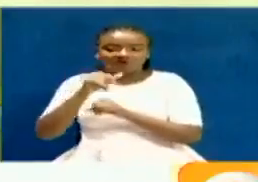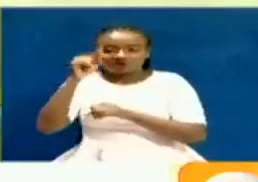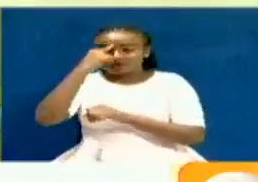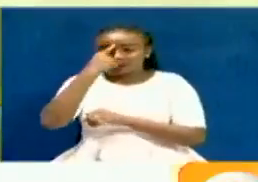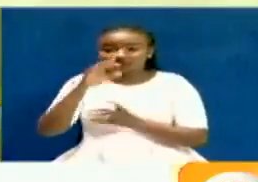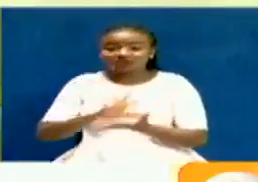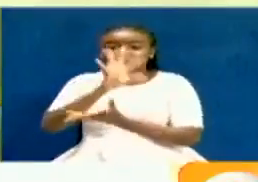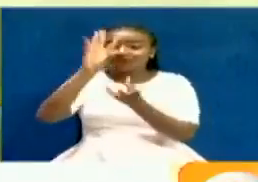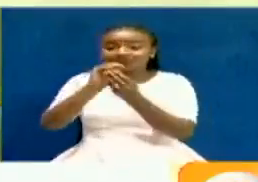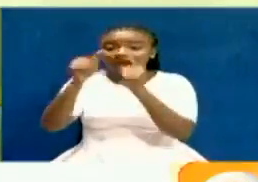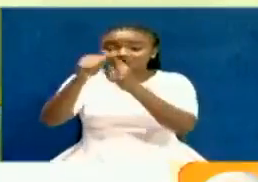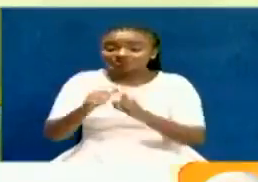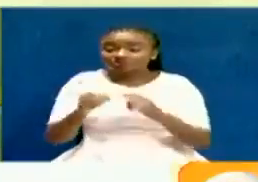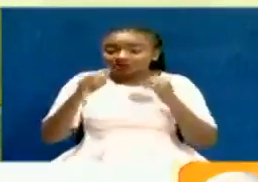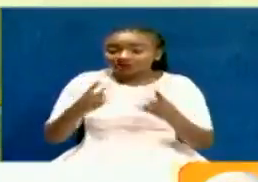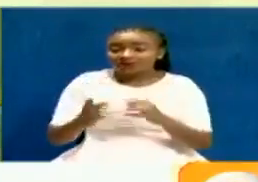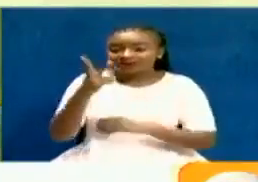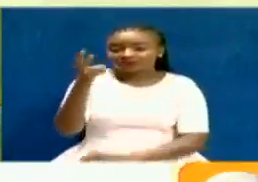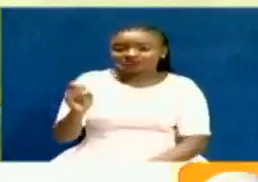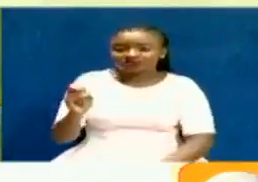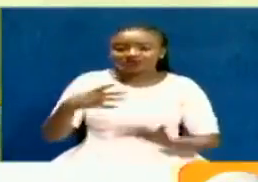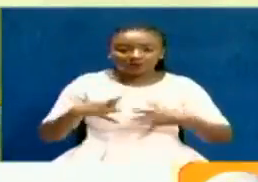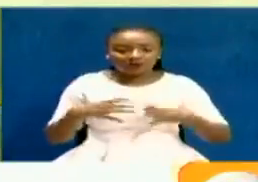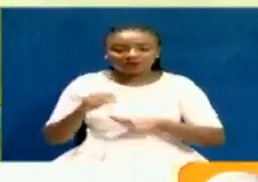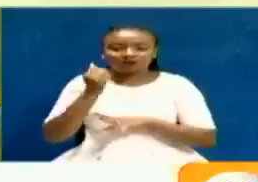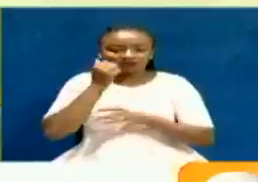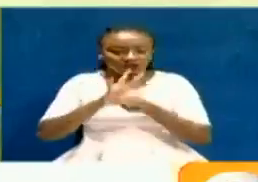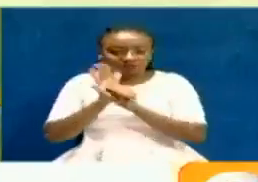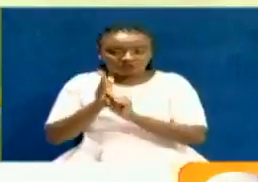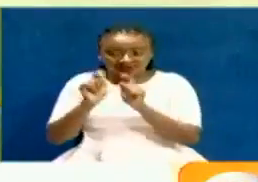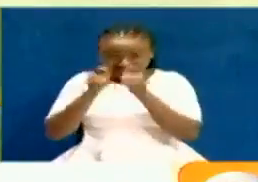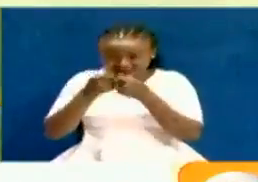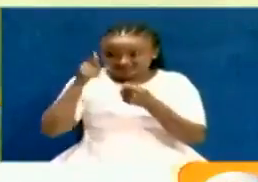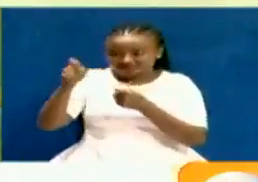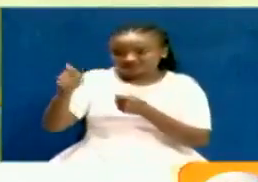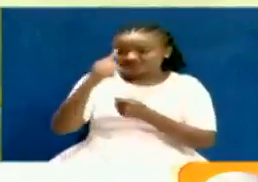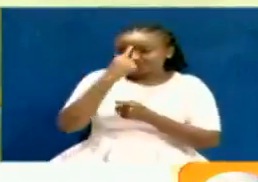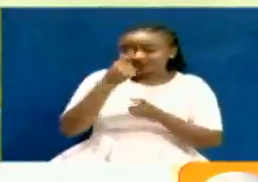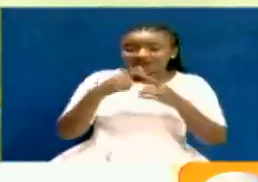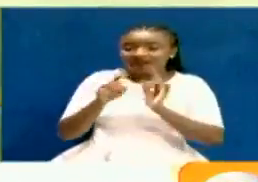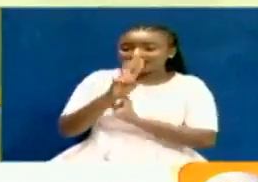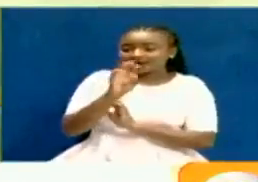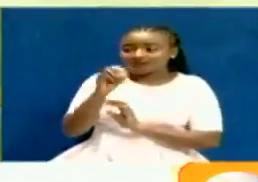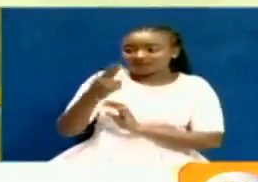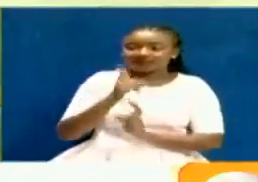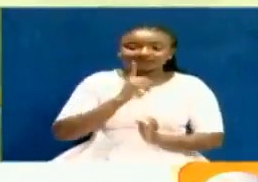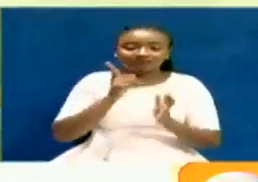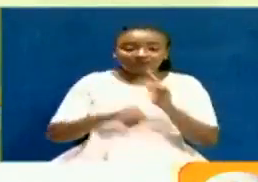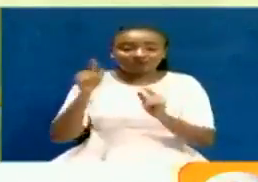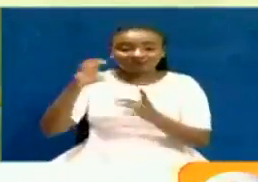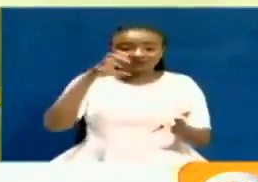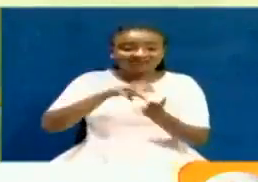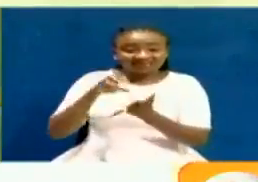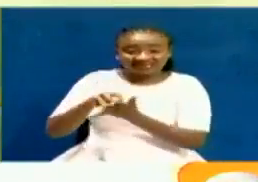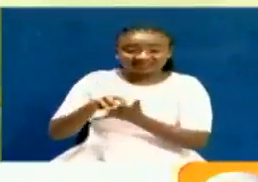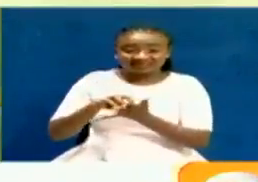to 20 the number of cases recorded in the country. And as Dorcas Wangira reports, the Ministry of Health is assuring Kenyans that the cases are